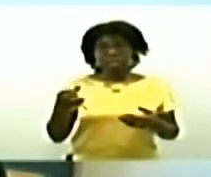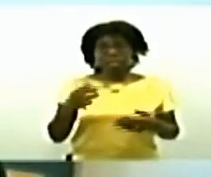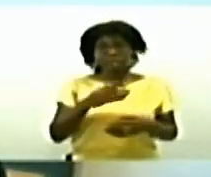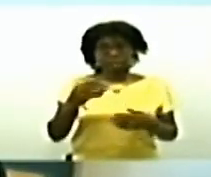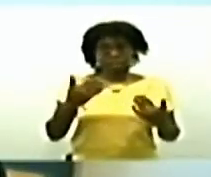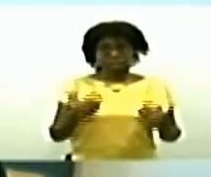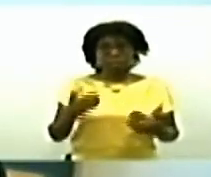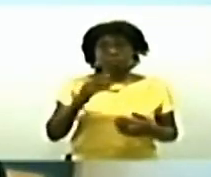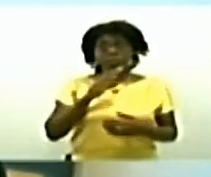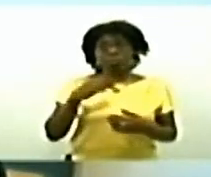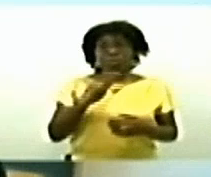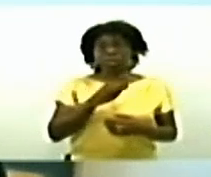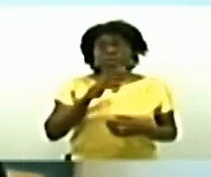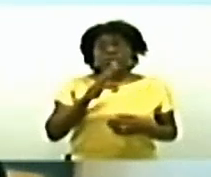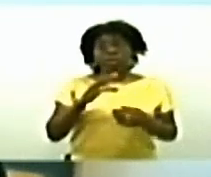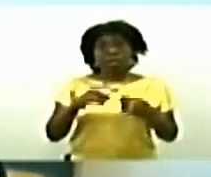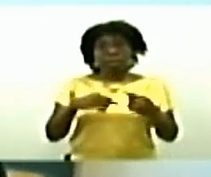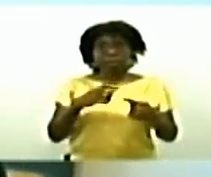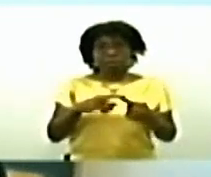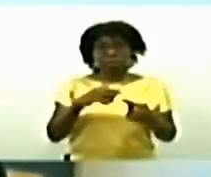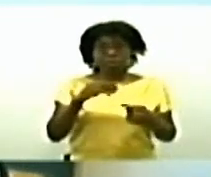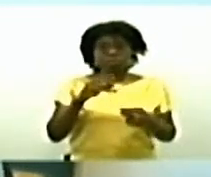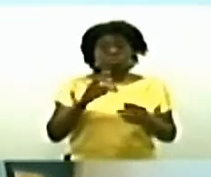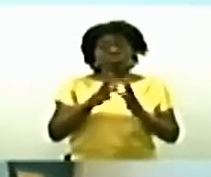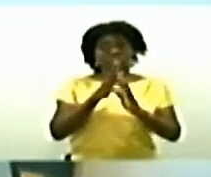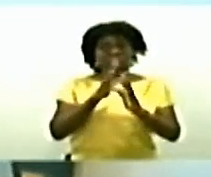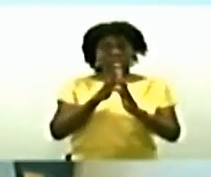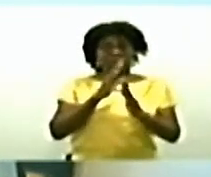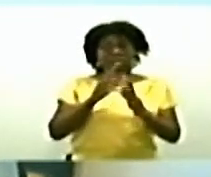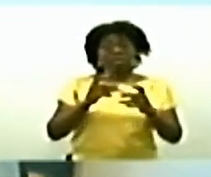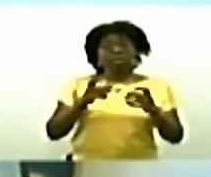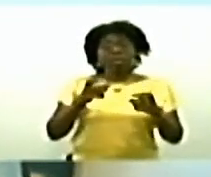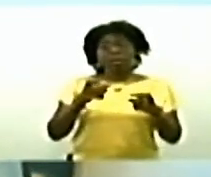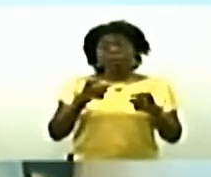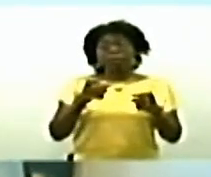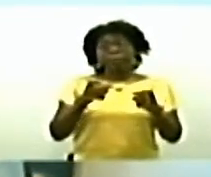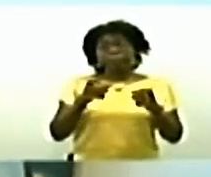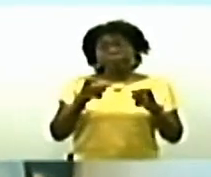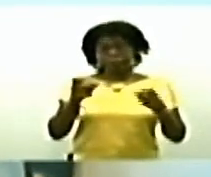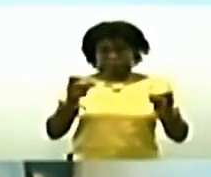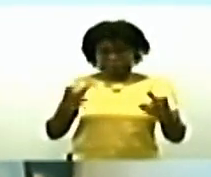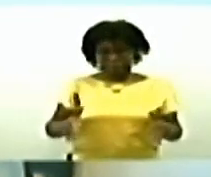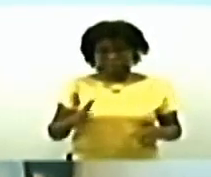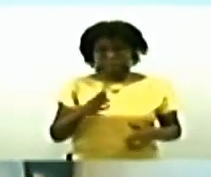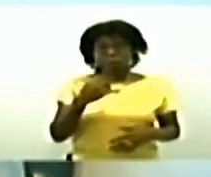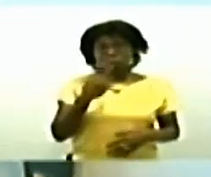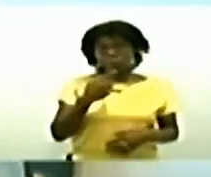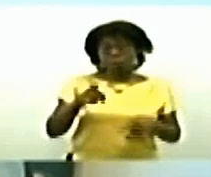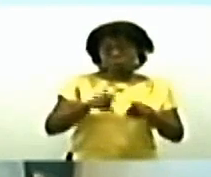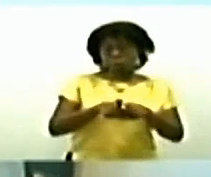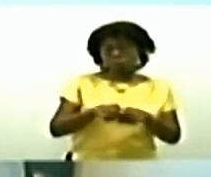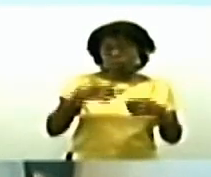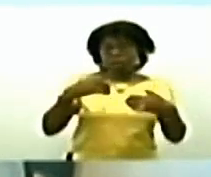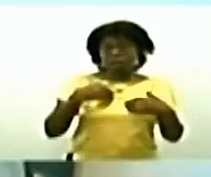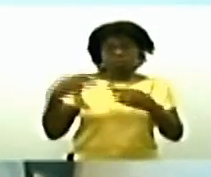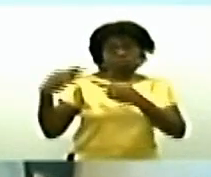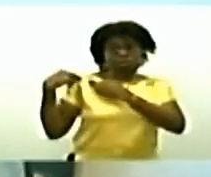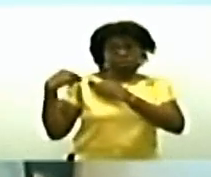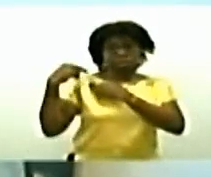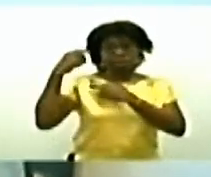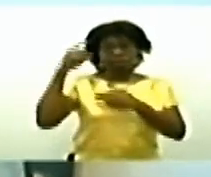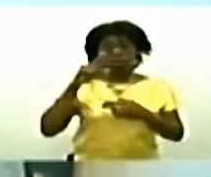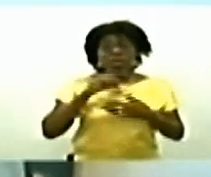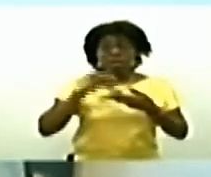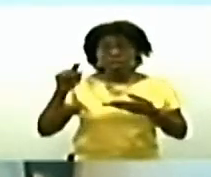now talking about the traffic wardens, which also have the responsibility as litter prevention wardens. I must commend